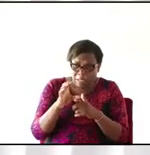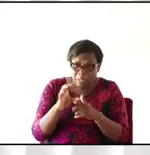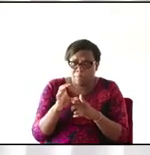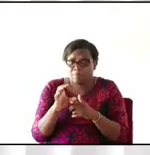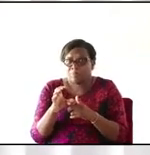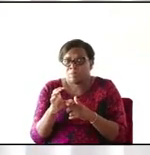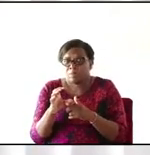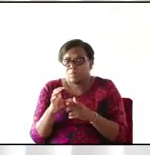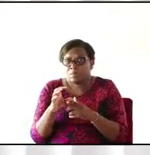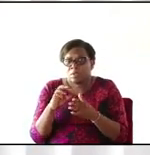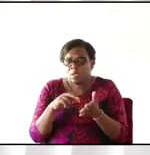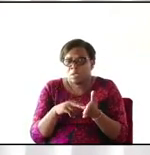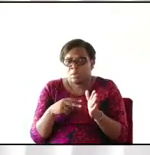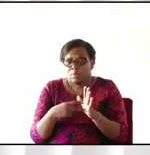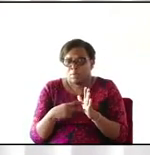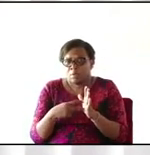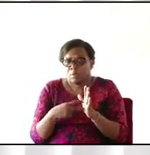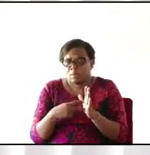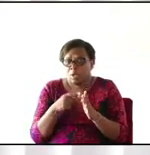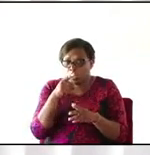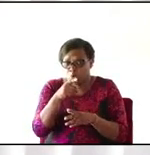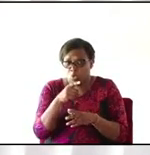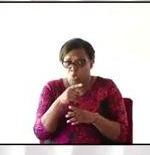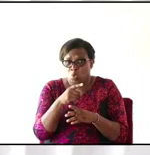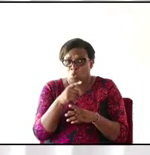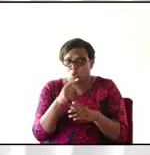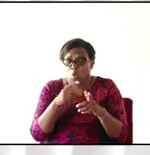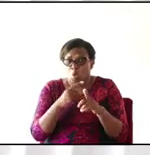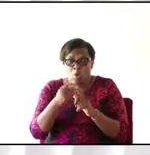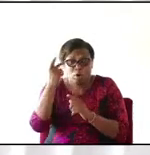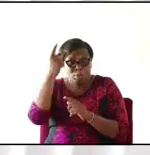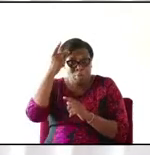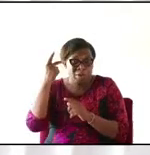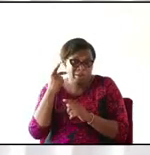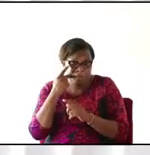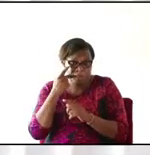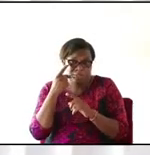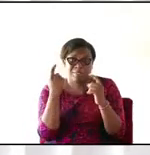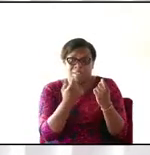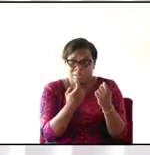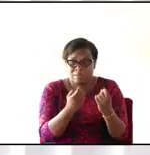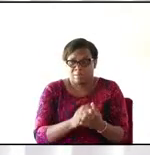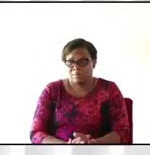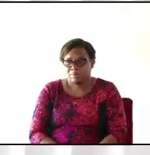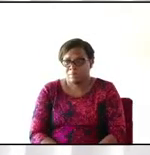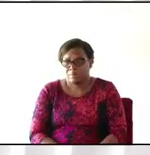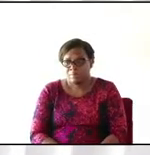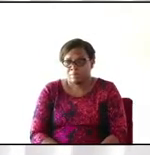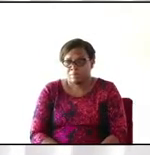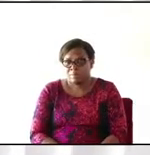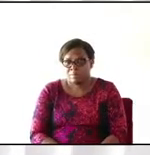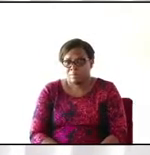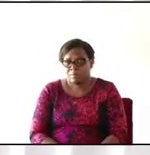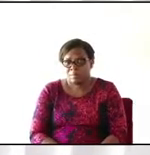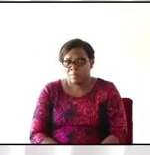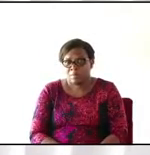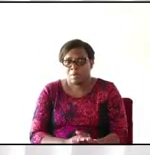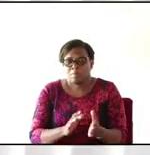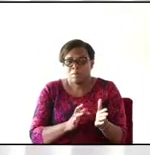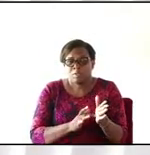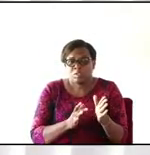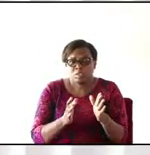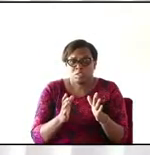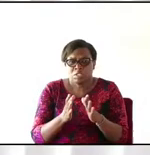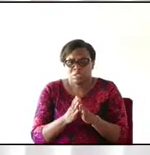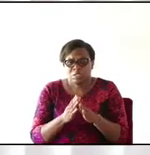have meant that you had sinned or your parents had sinned. Jesus interacted with all